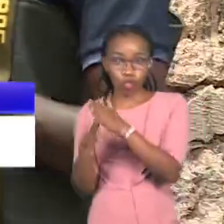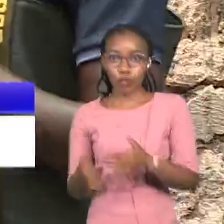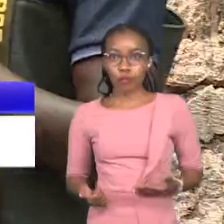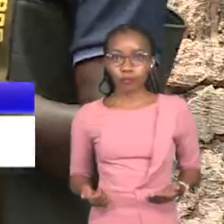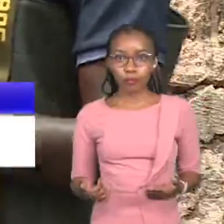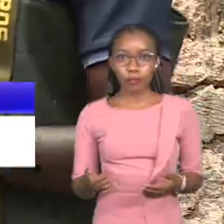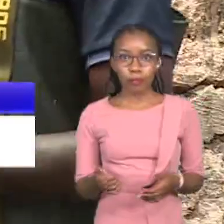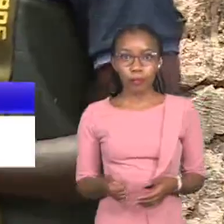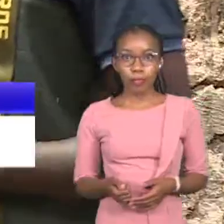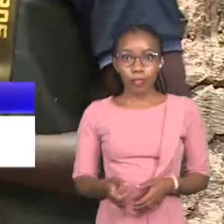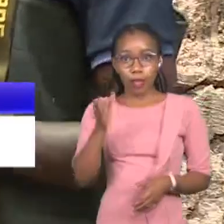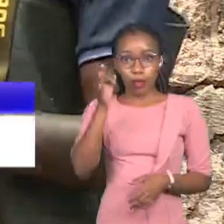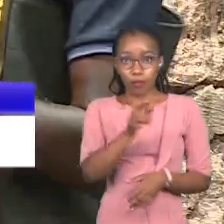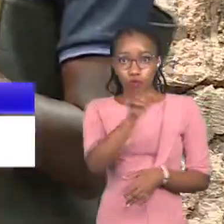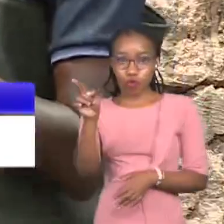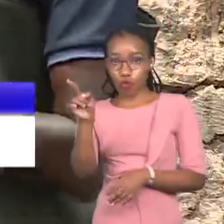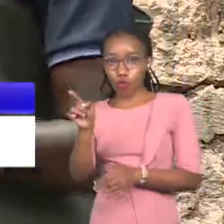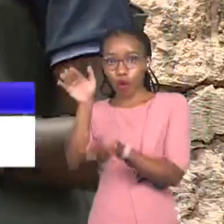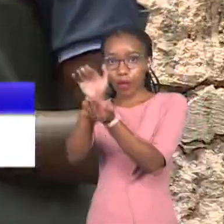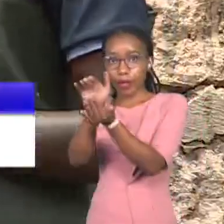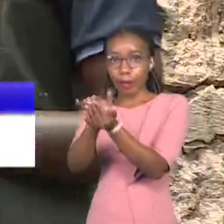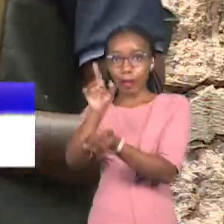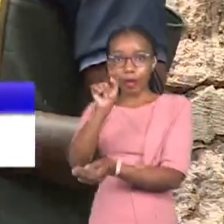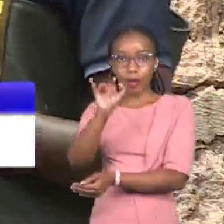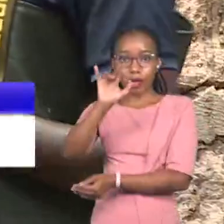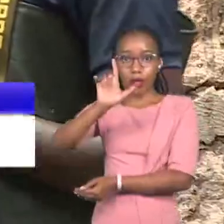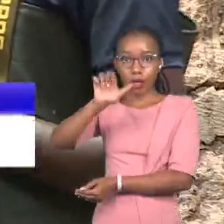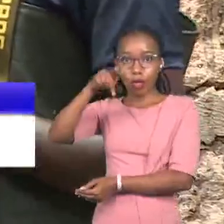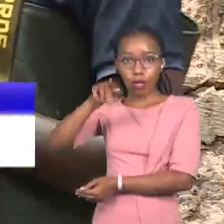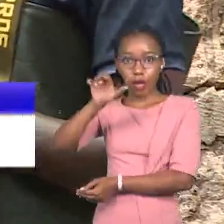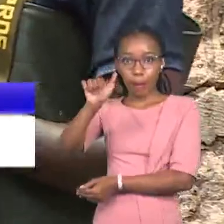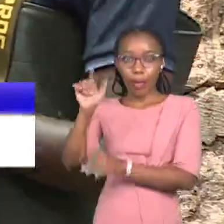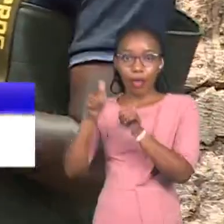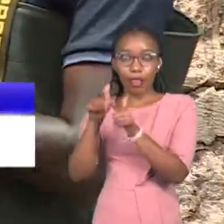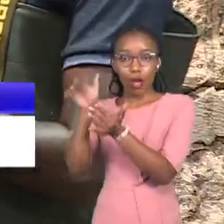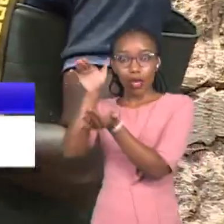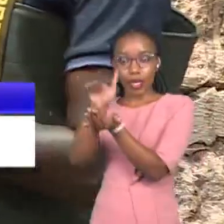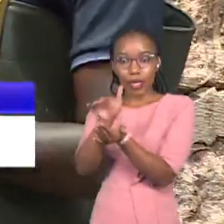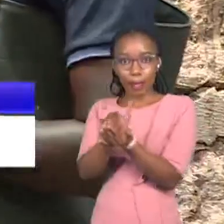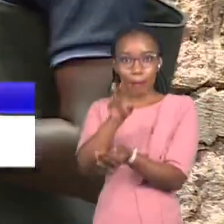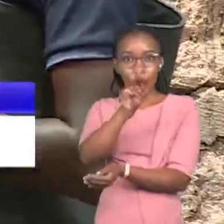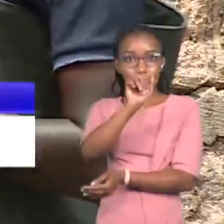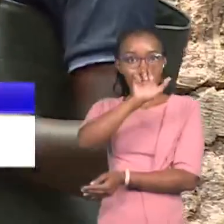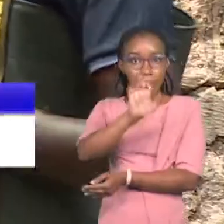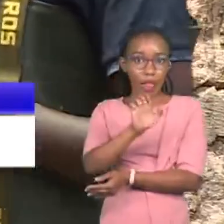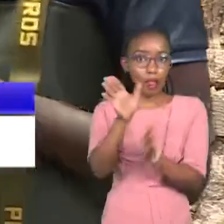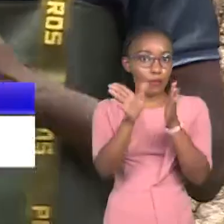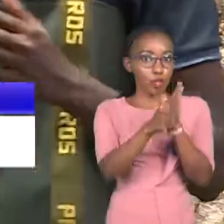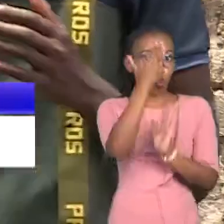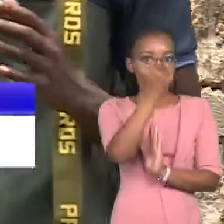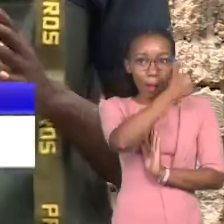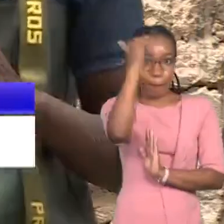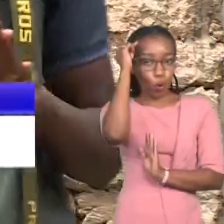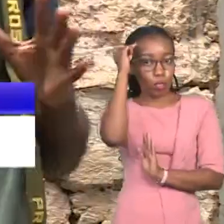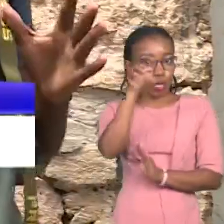if you're a commercial fish farmer and you want to keep tilapia, it is recommended you keep male fish only, simply because males grow